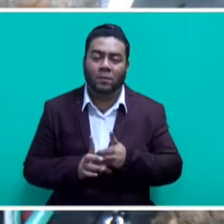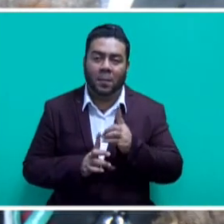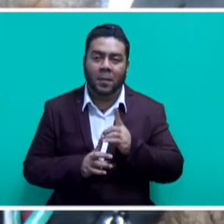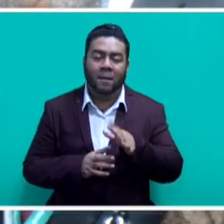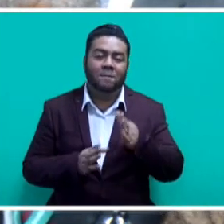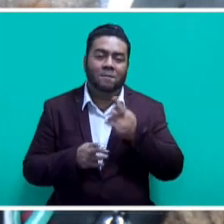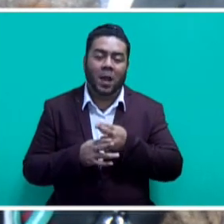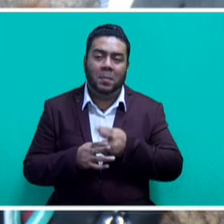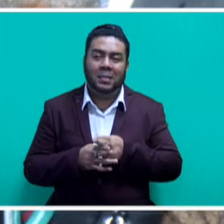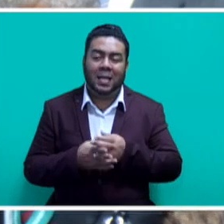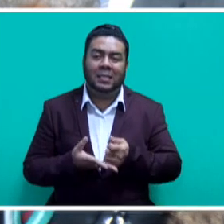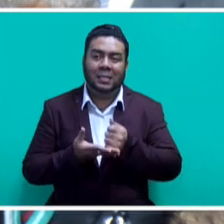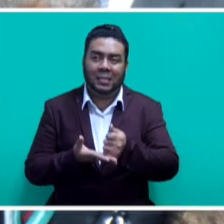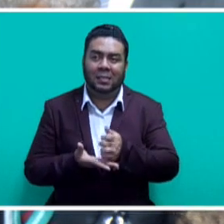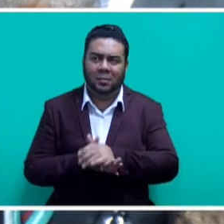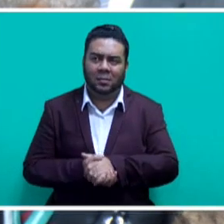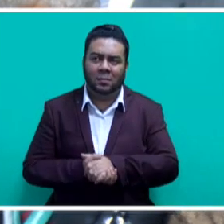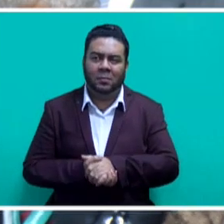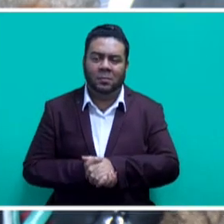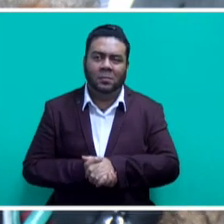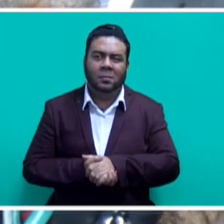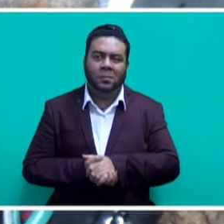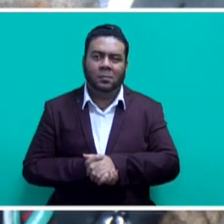assistance. This is an increase of 4 million from